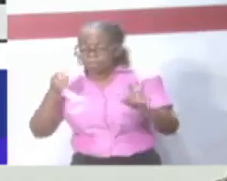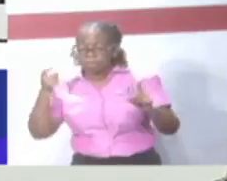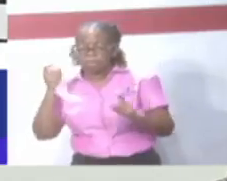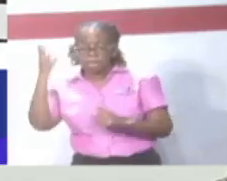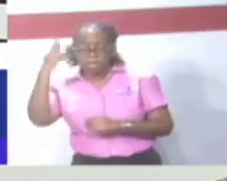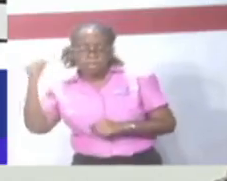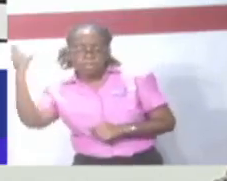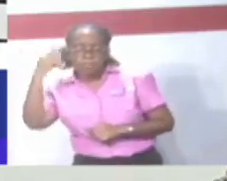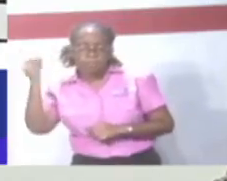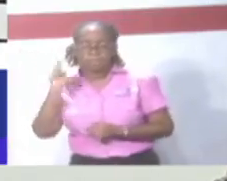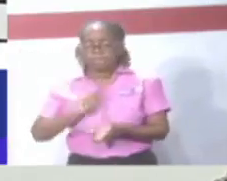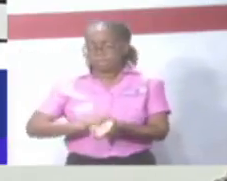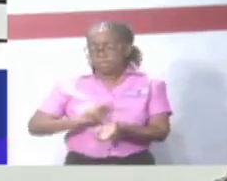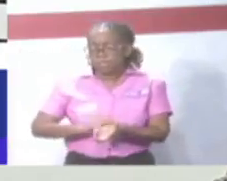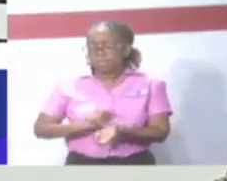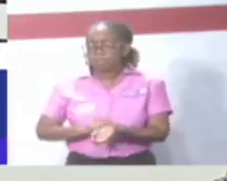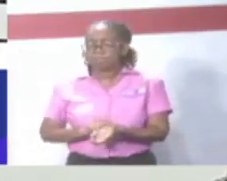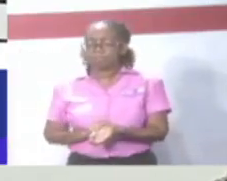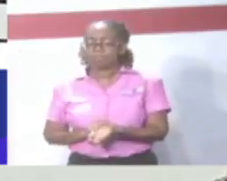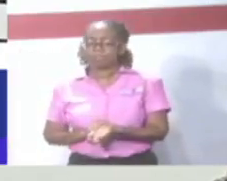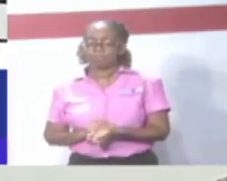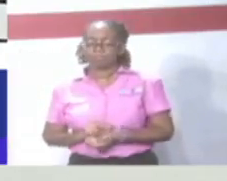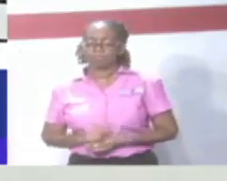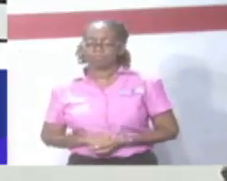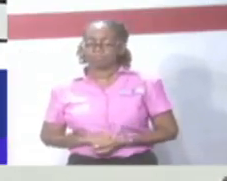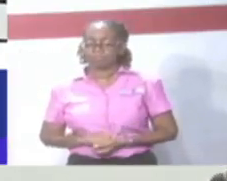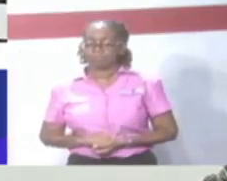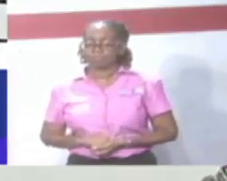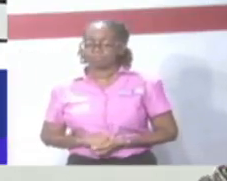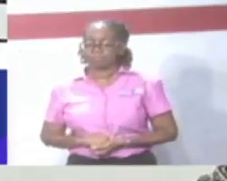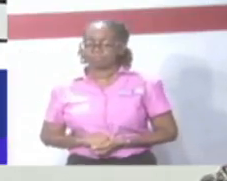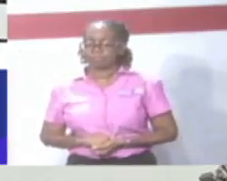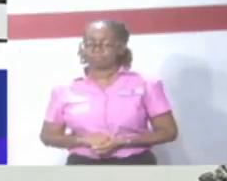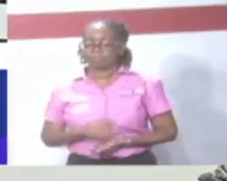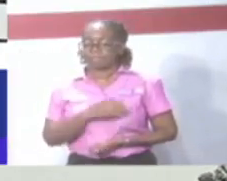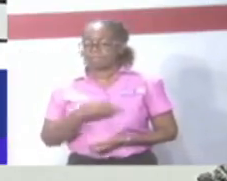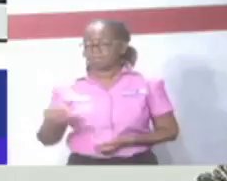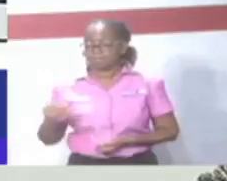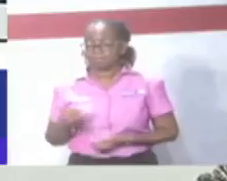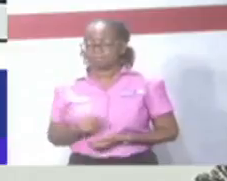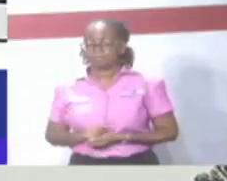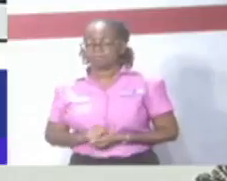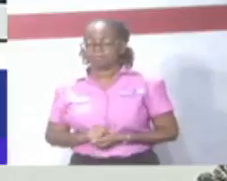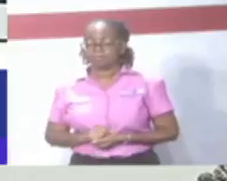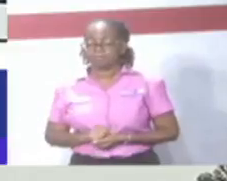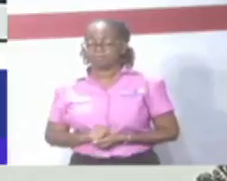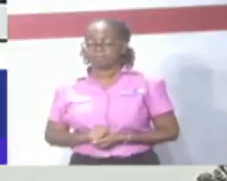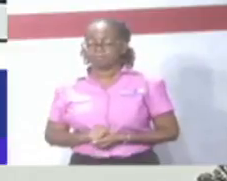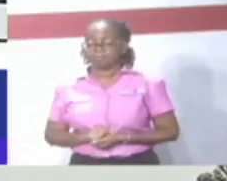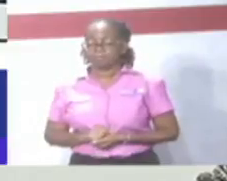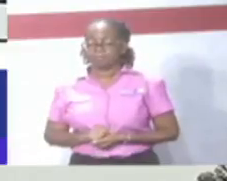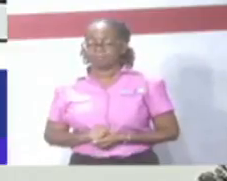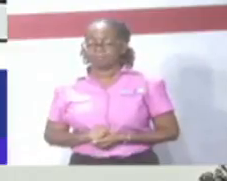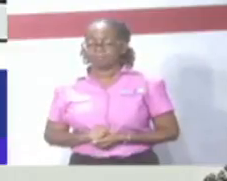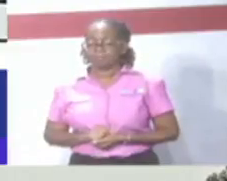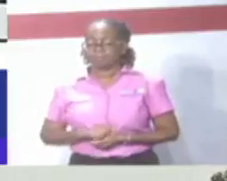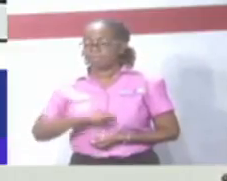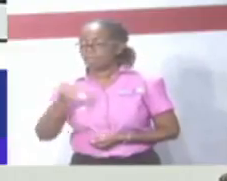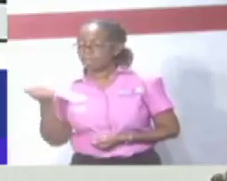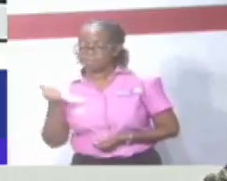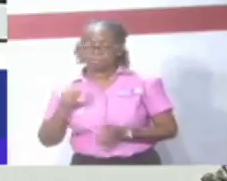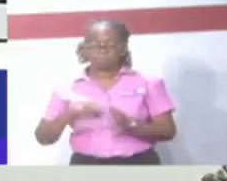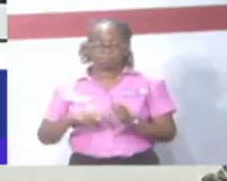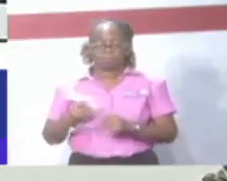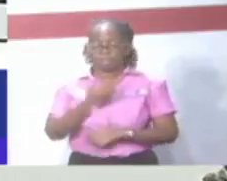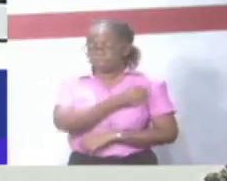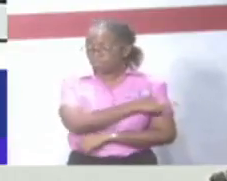healthcare system, and also then a status update on the parallel healthcare system as of 8 a.m.